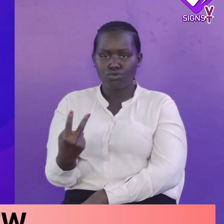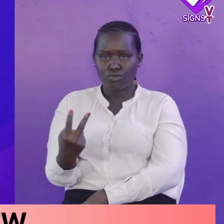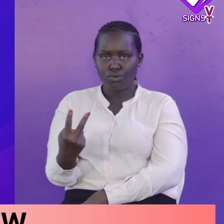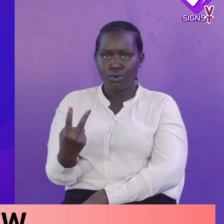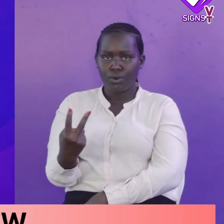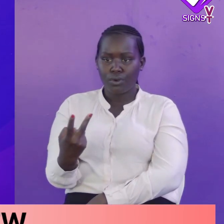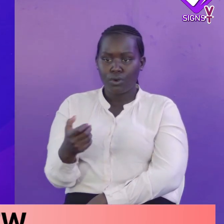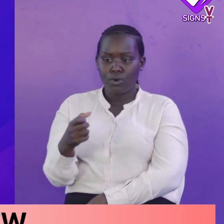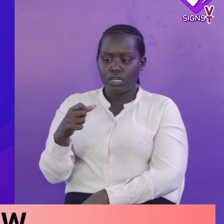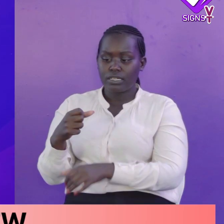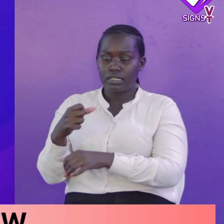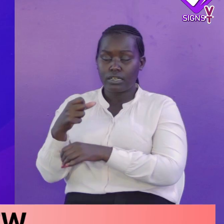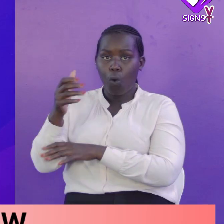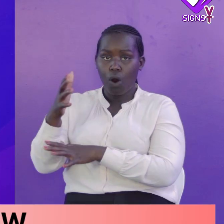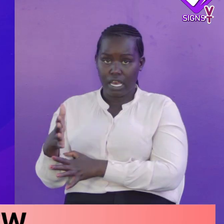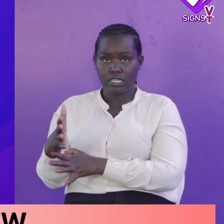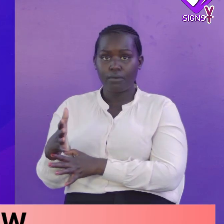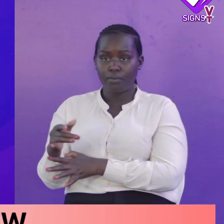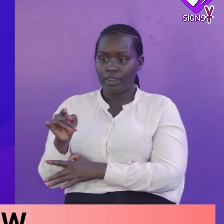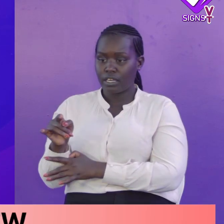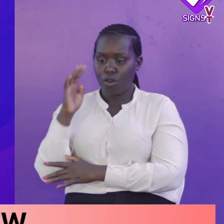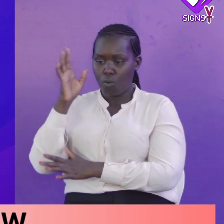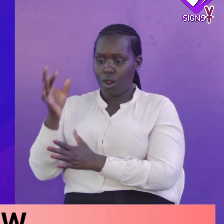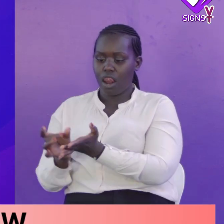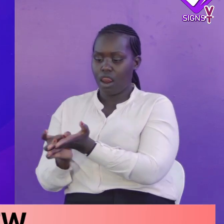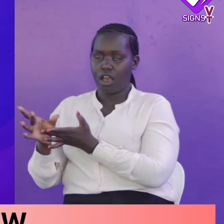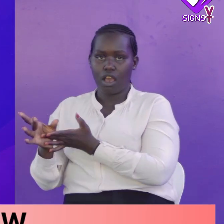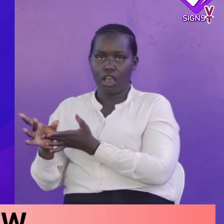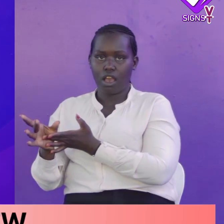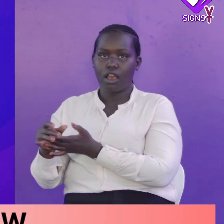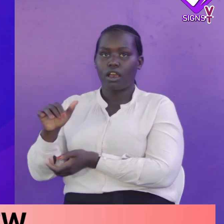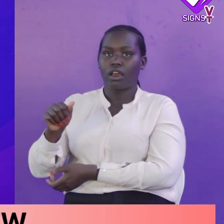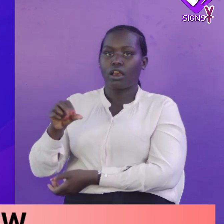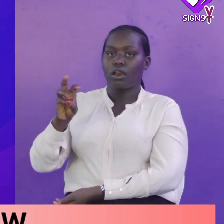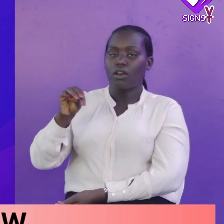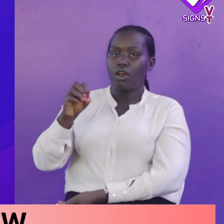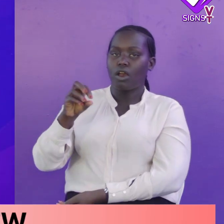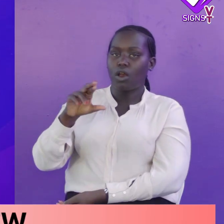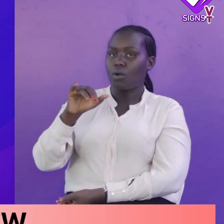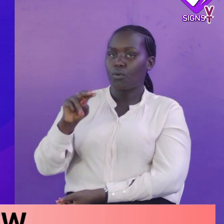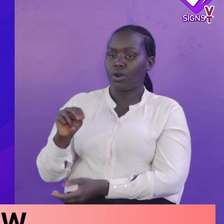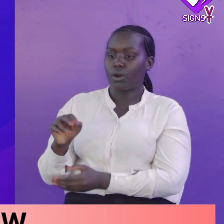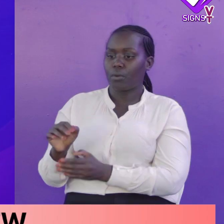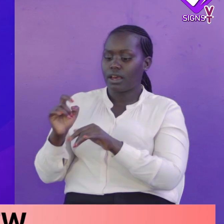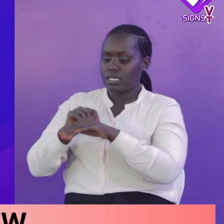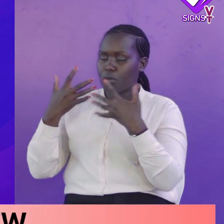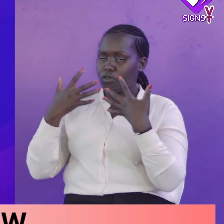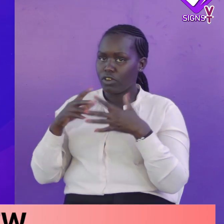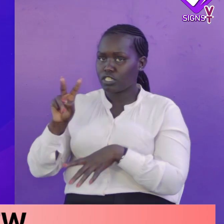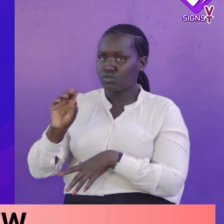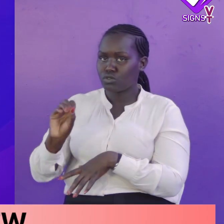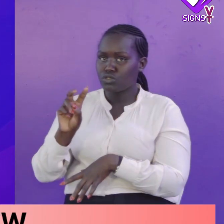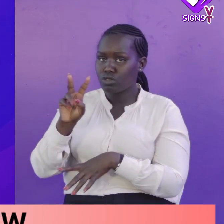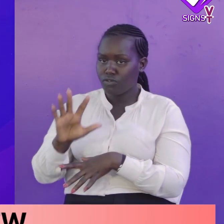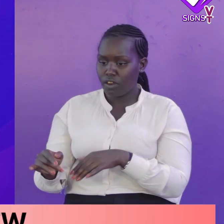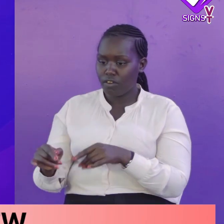big stakeholders. Yeah. So awatamfuta Amorim when he finishes 2025, when he's still at Manchester